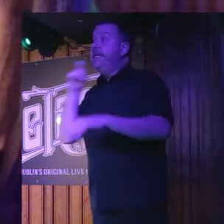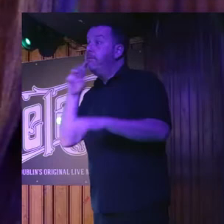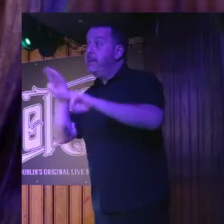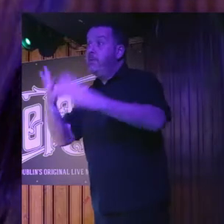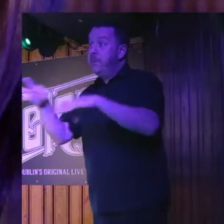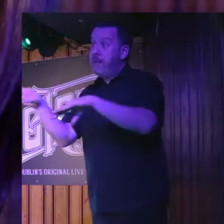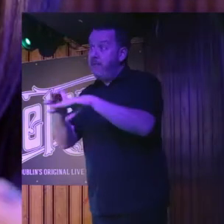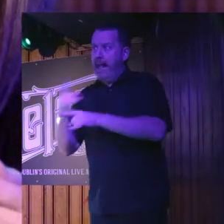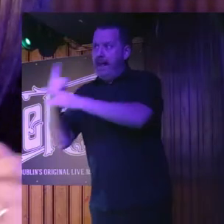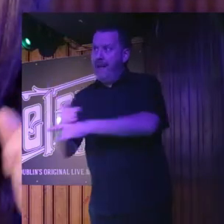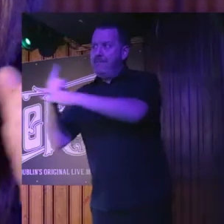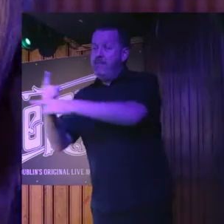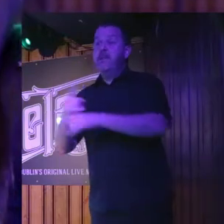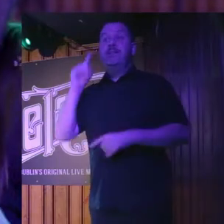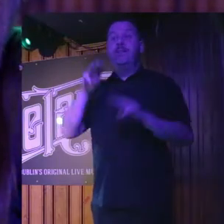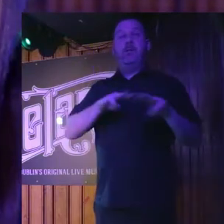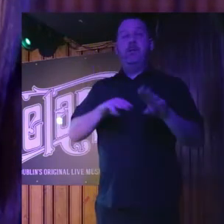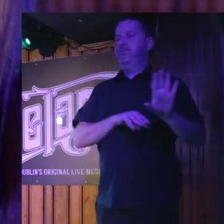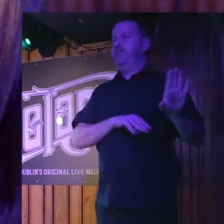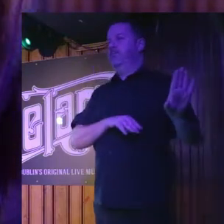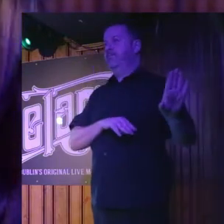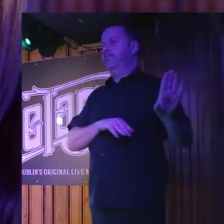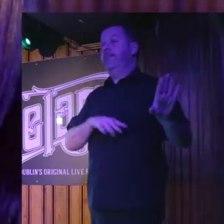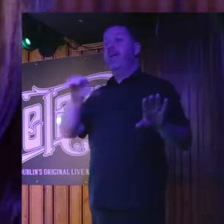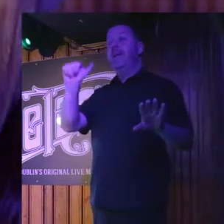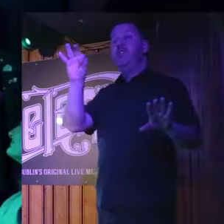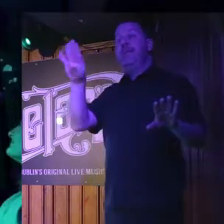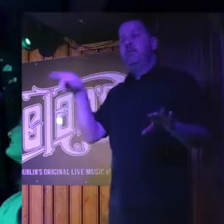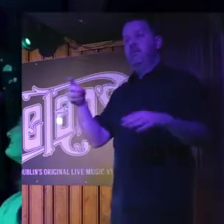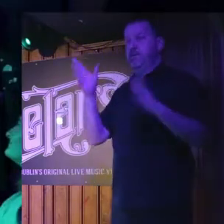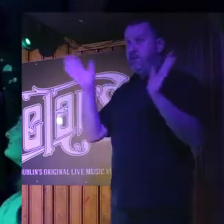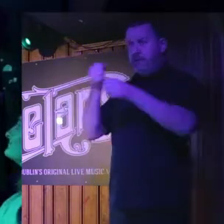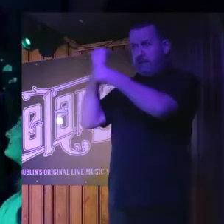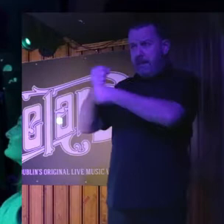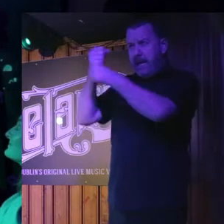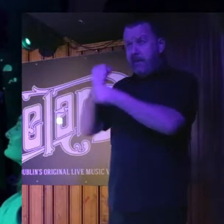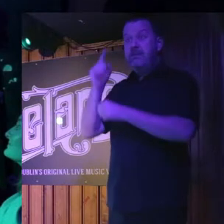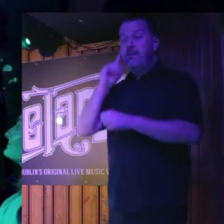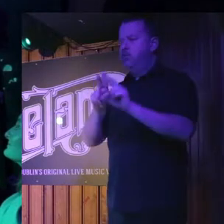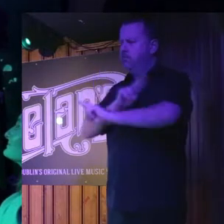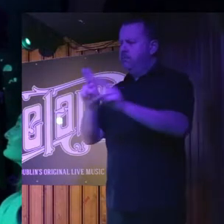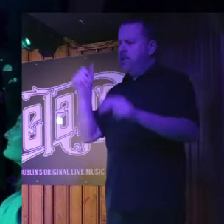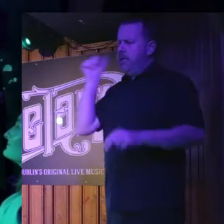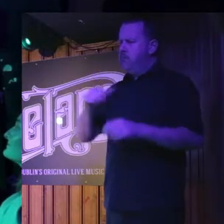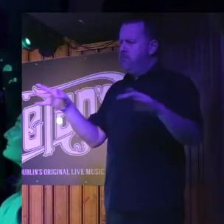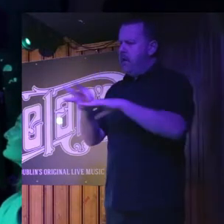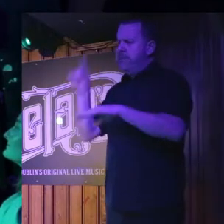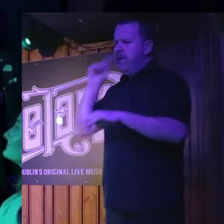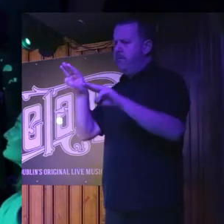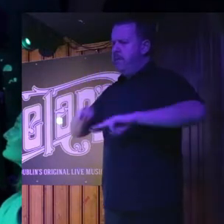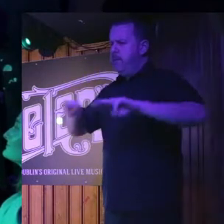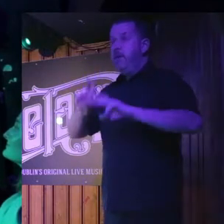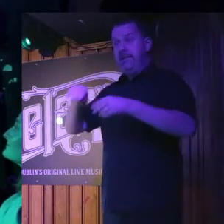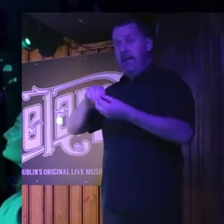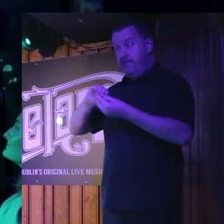with deaf people. In fact, Bell actively campaigned that deaf people should not be allowed to marry other deaf people, lest they create a